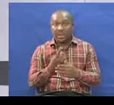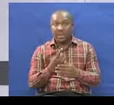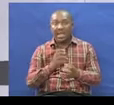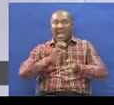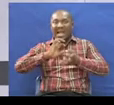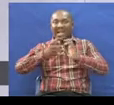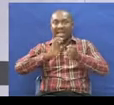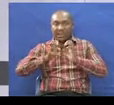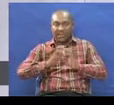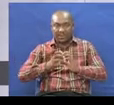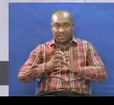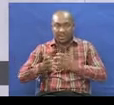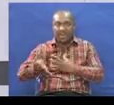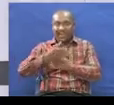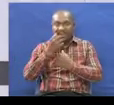place.